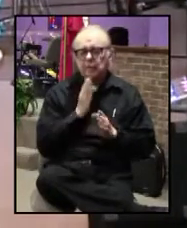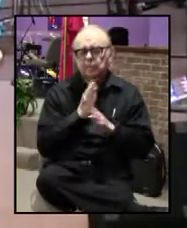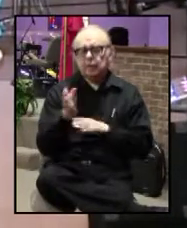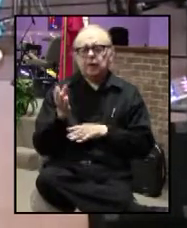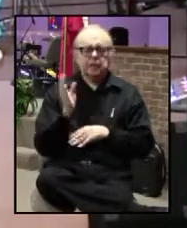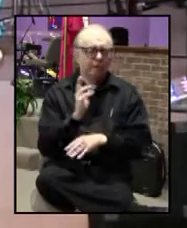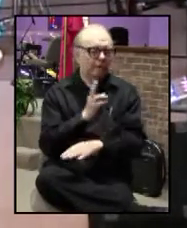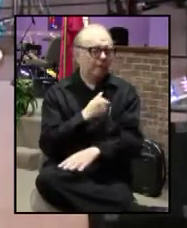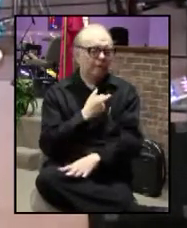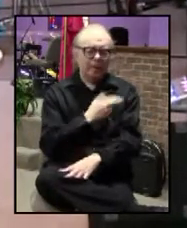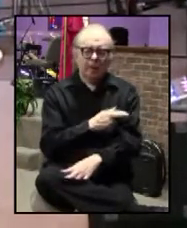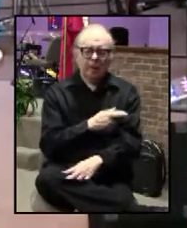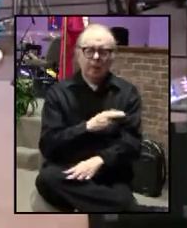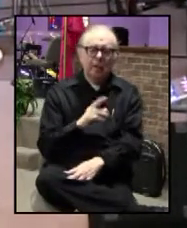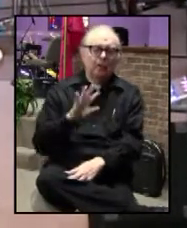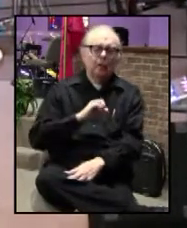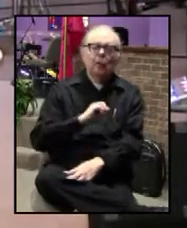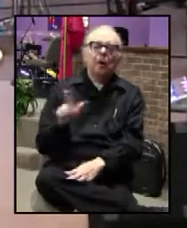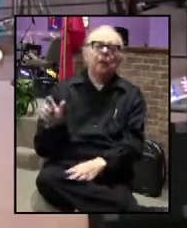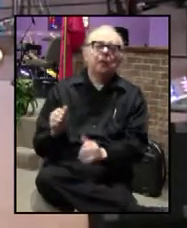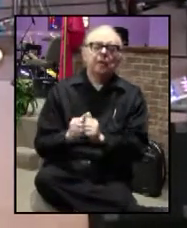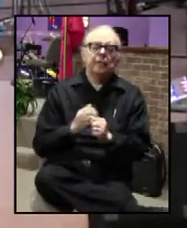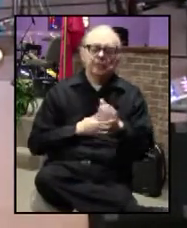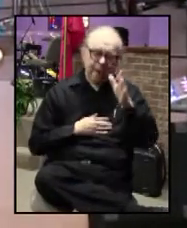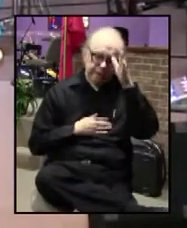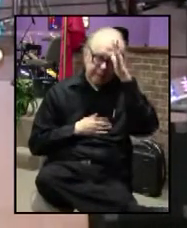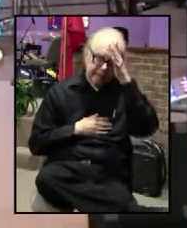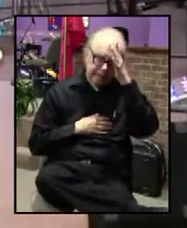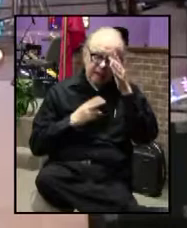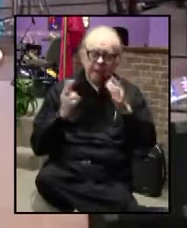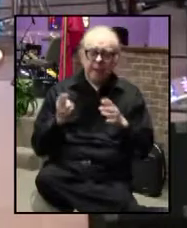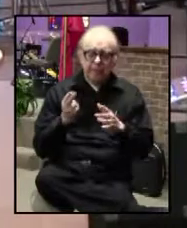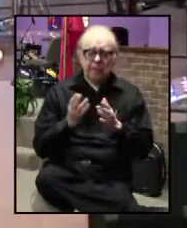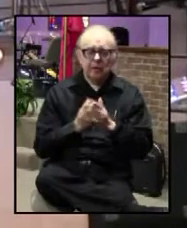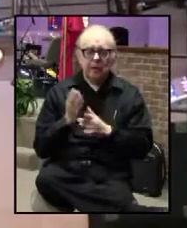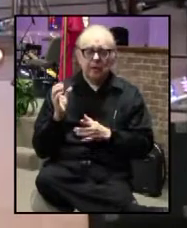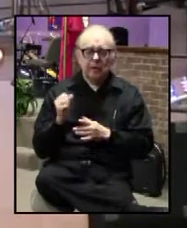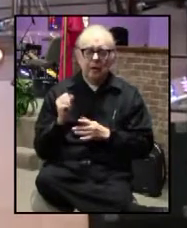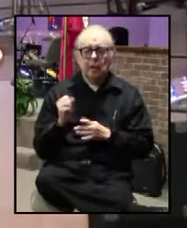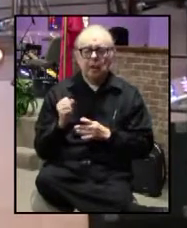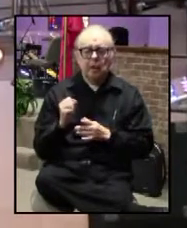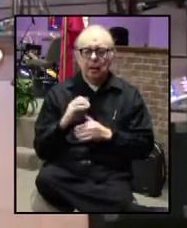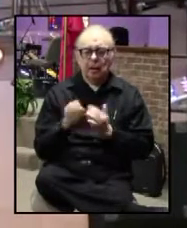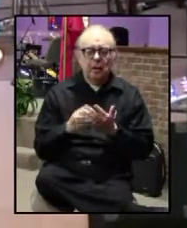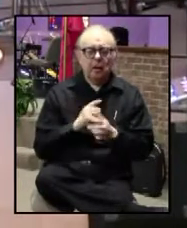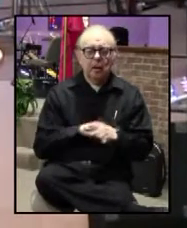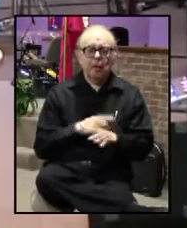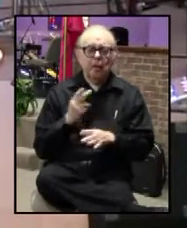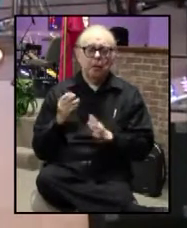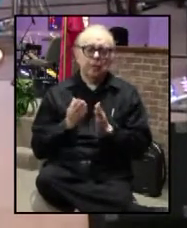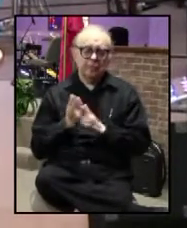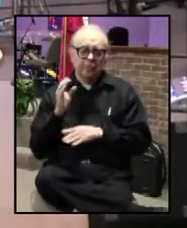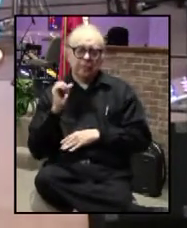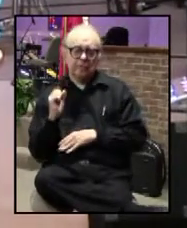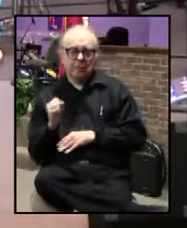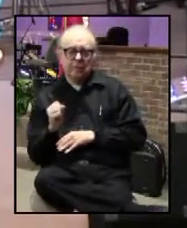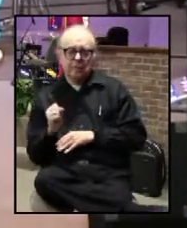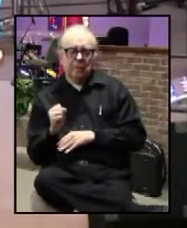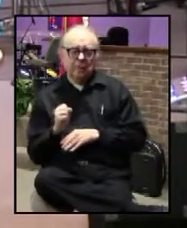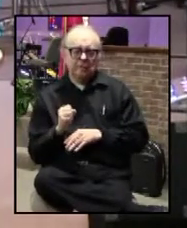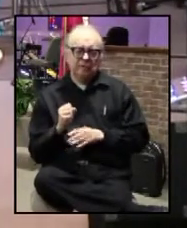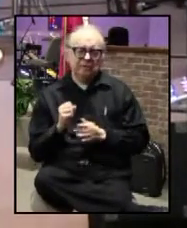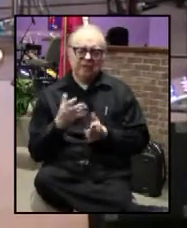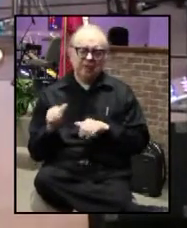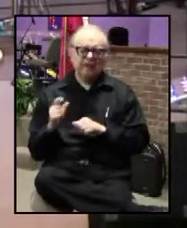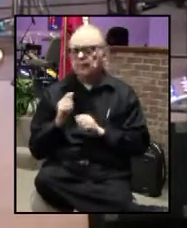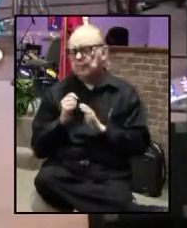hospital, and we were all with my dad from Thursday to Saturday. I was with him all the time from Thursday to Saturday. Left for a few